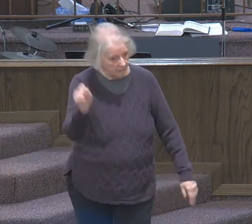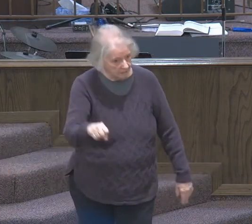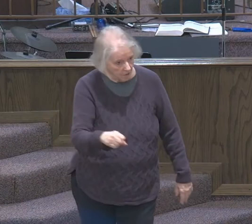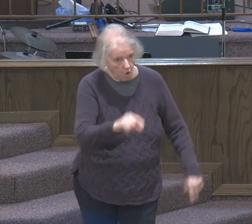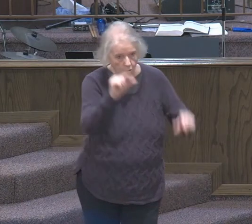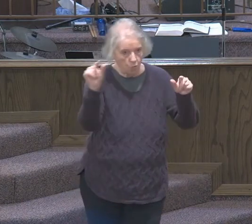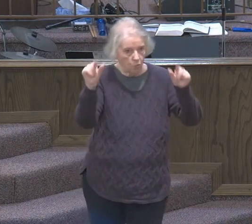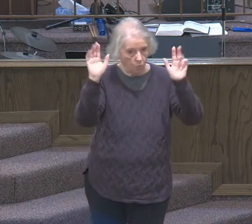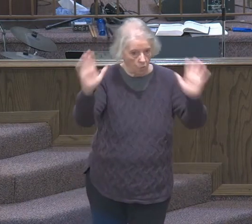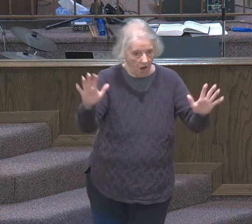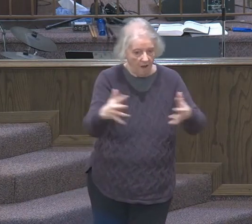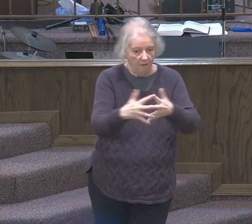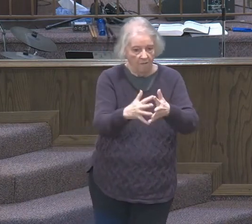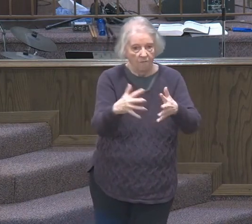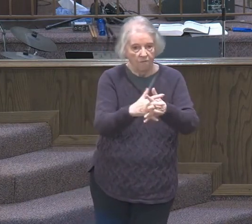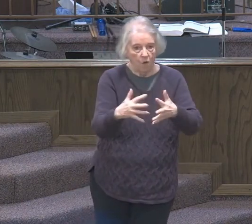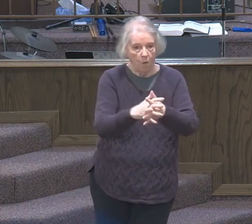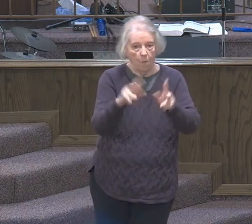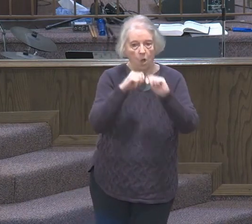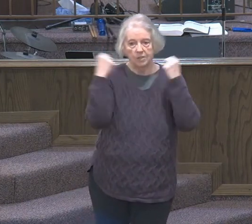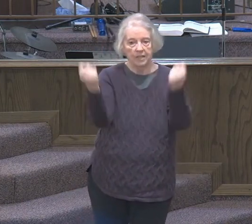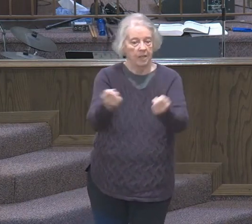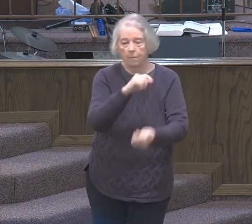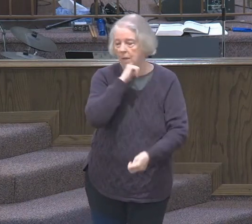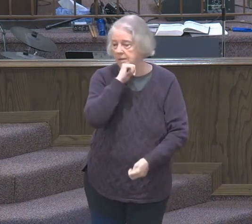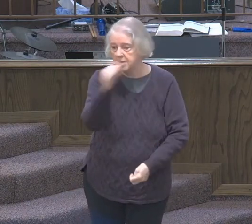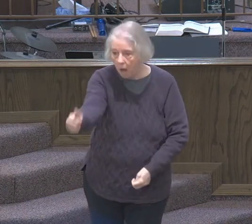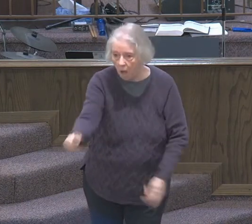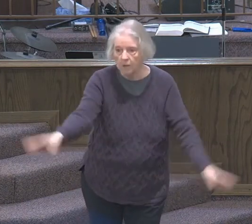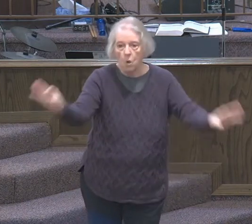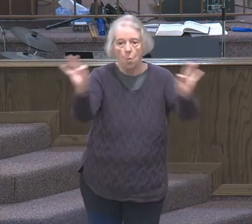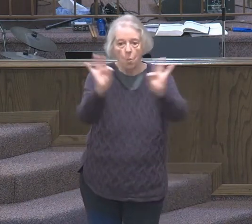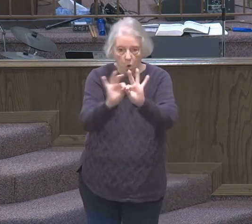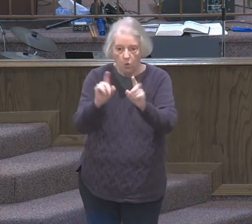team, but they are not worthy to be worshipped.